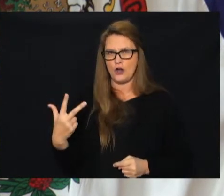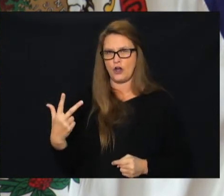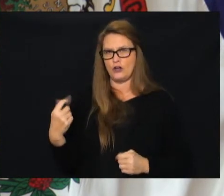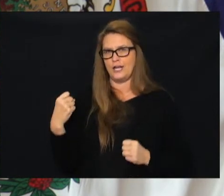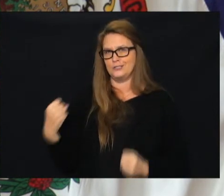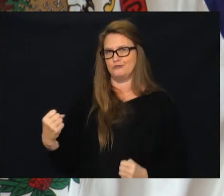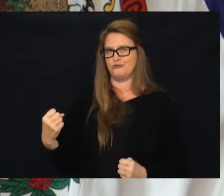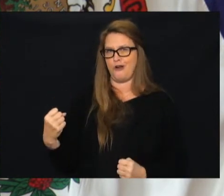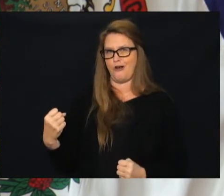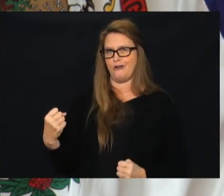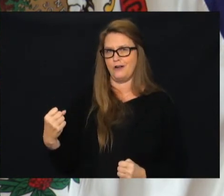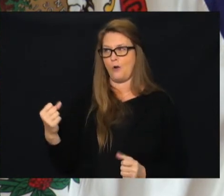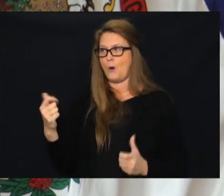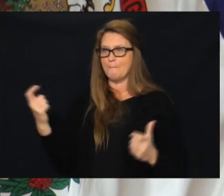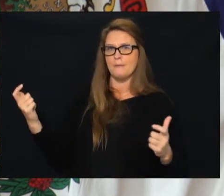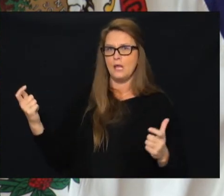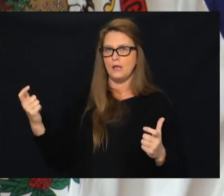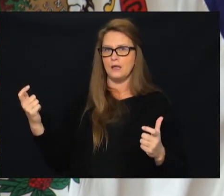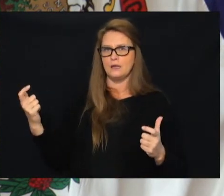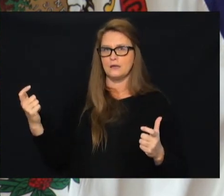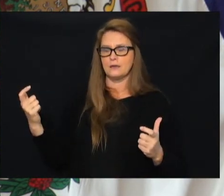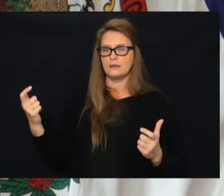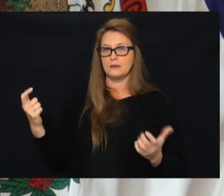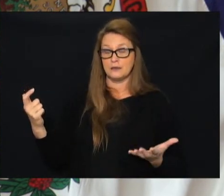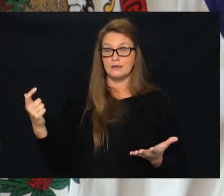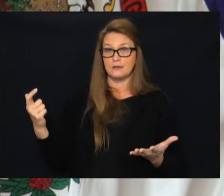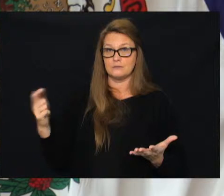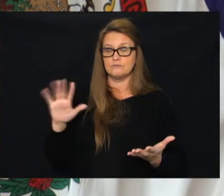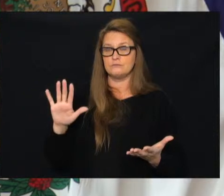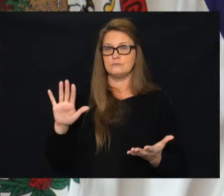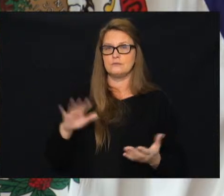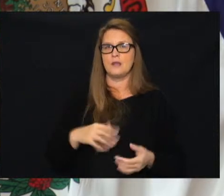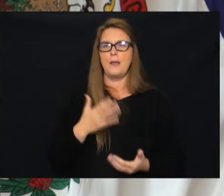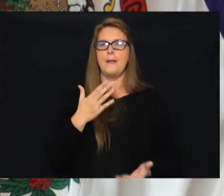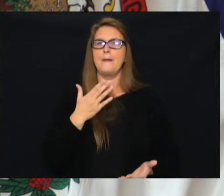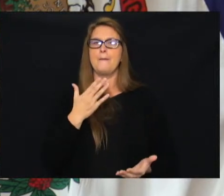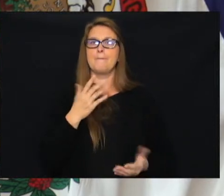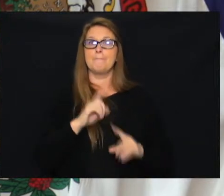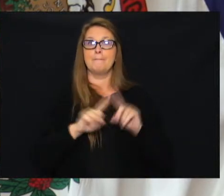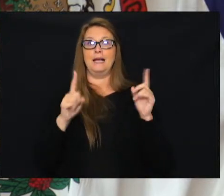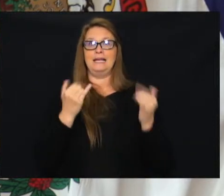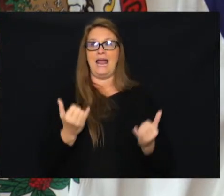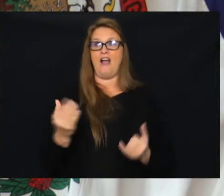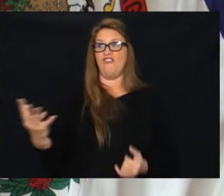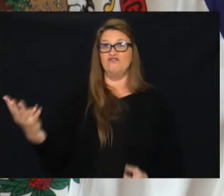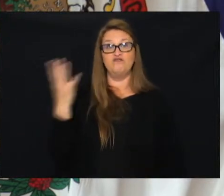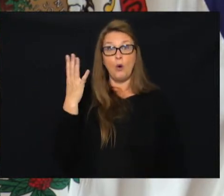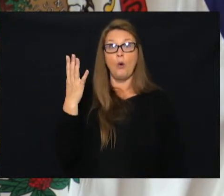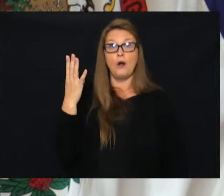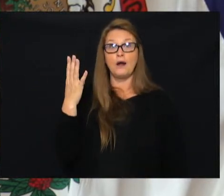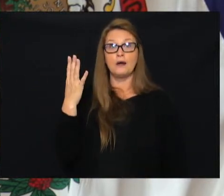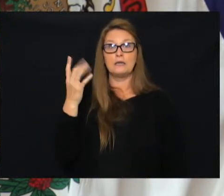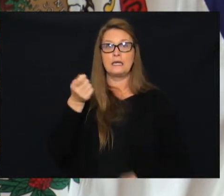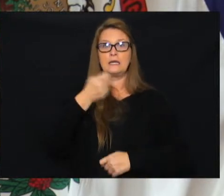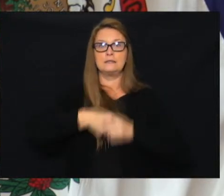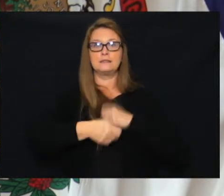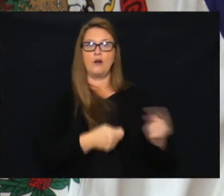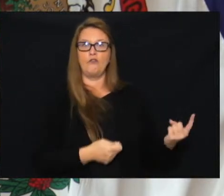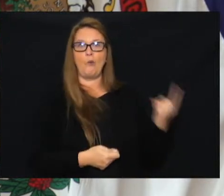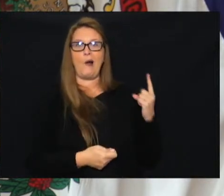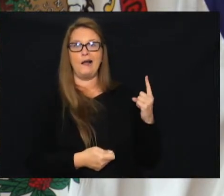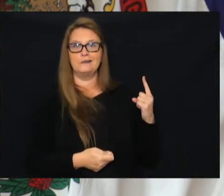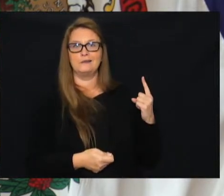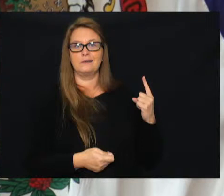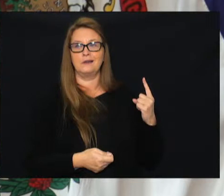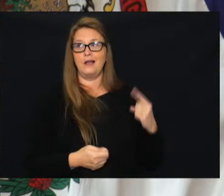as big or a third as lethal. But all of a sudden there's 4 of them out there instead of 1. And